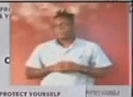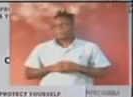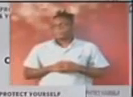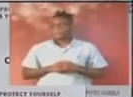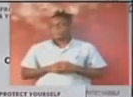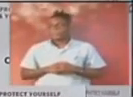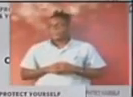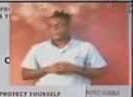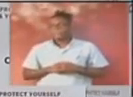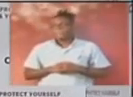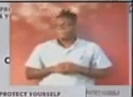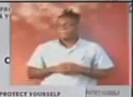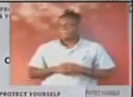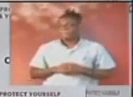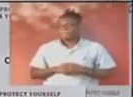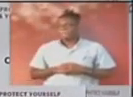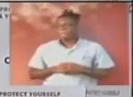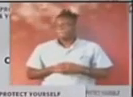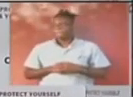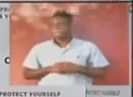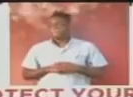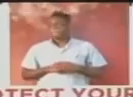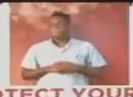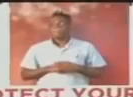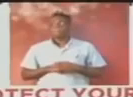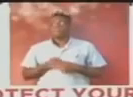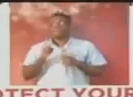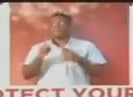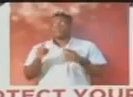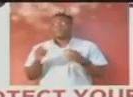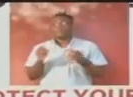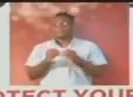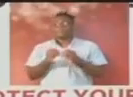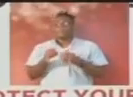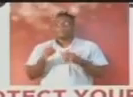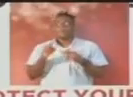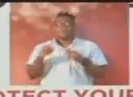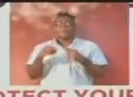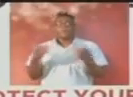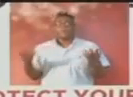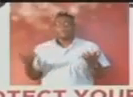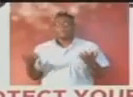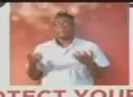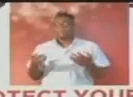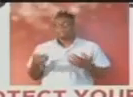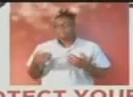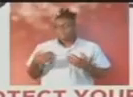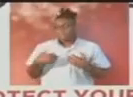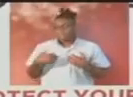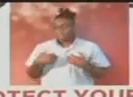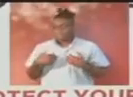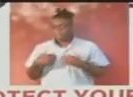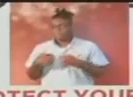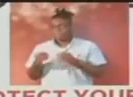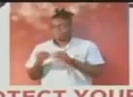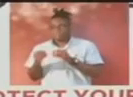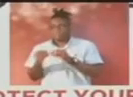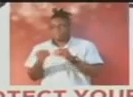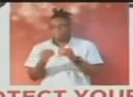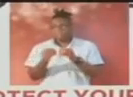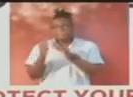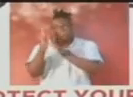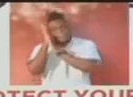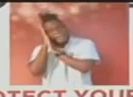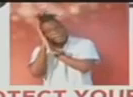tack on to the expansion of what we're calling surge capacity, additional bed capacity, we'd also like